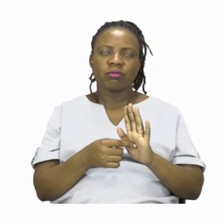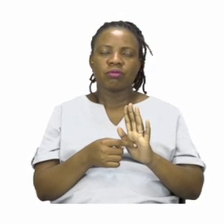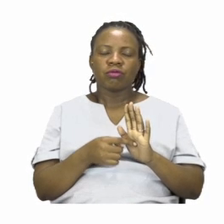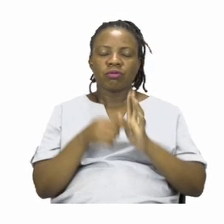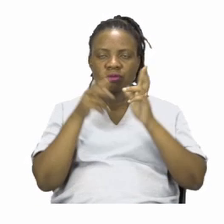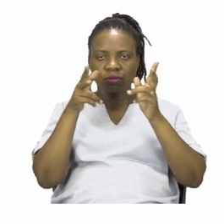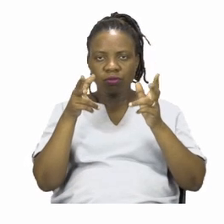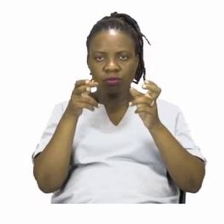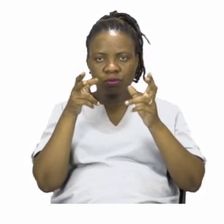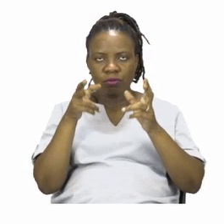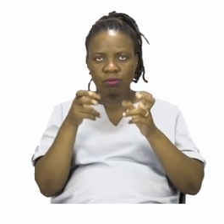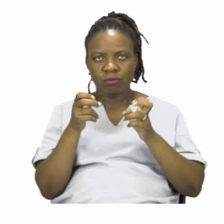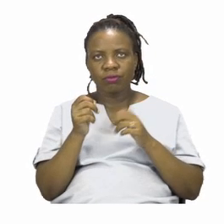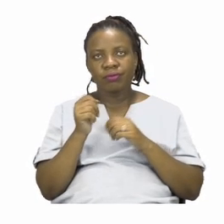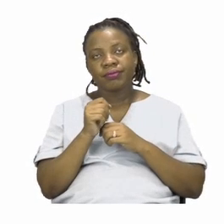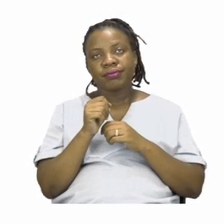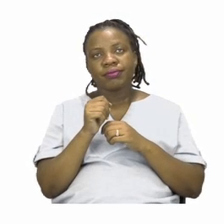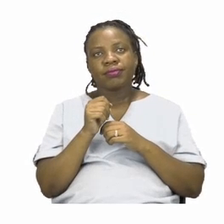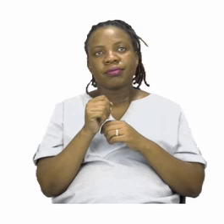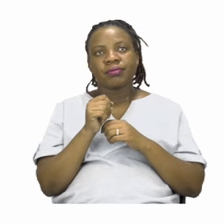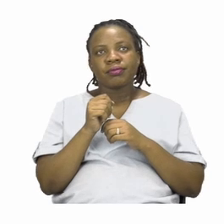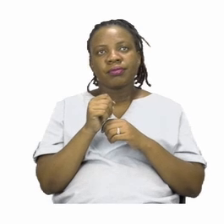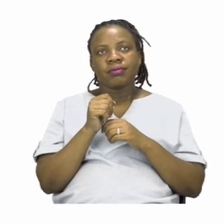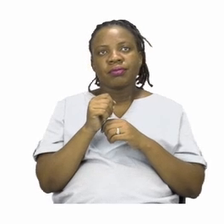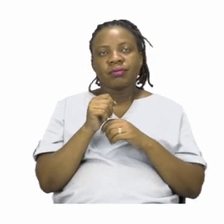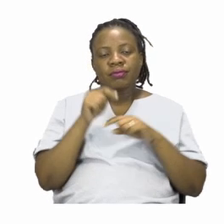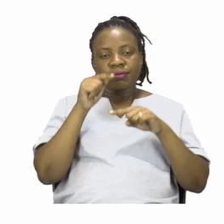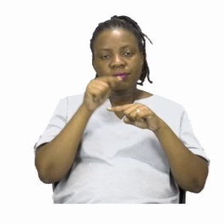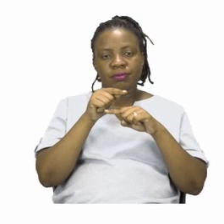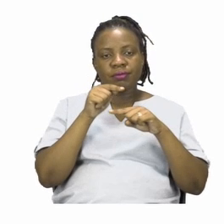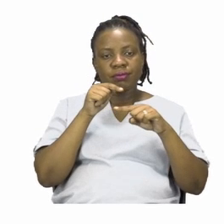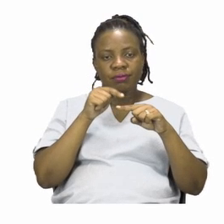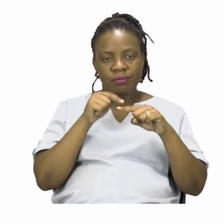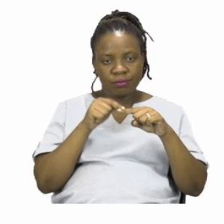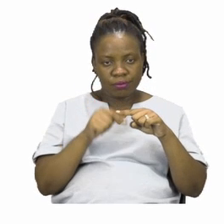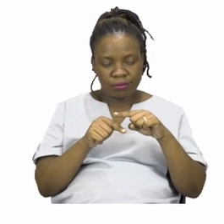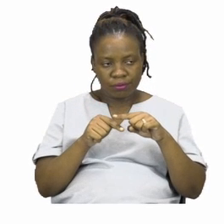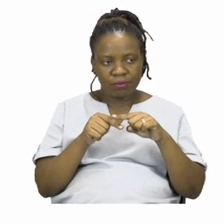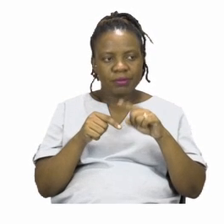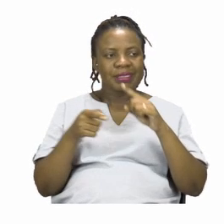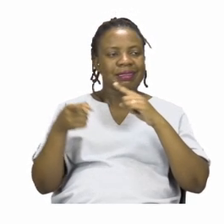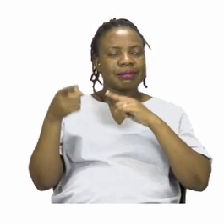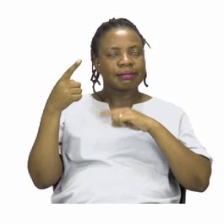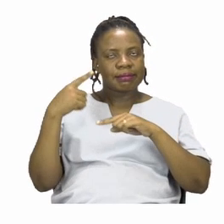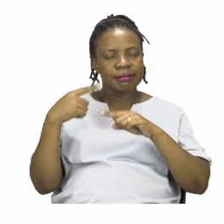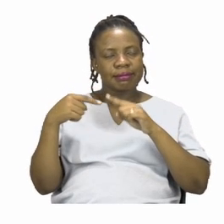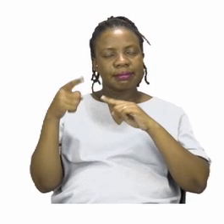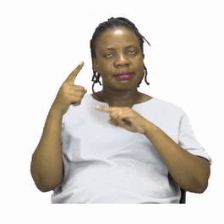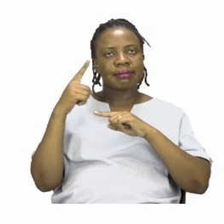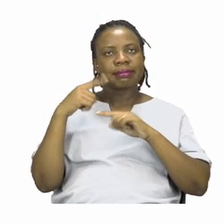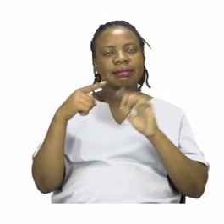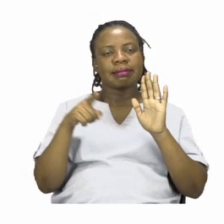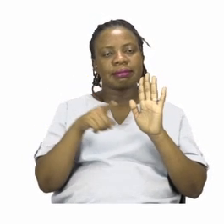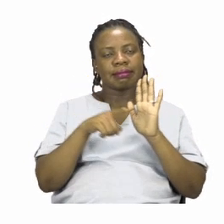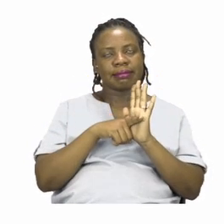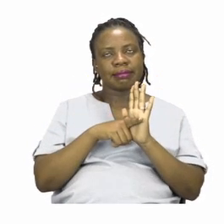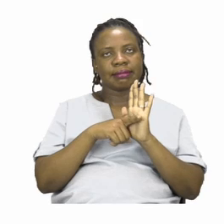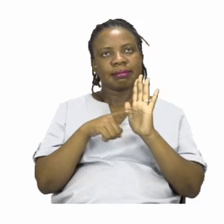it says that division is repeated subtraction. So we have to go and